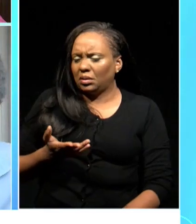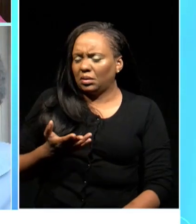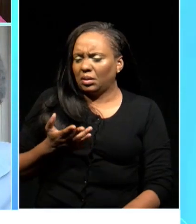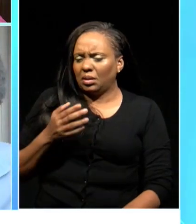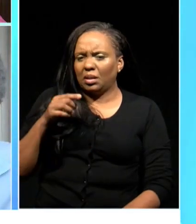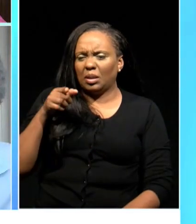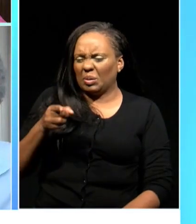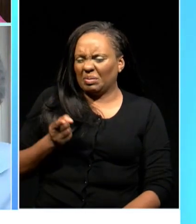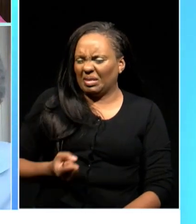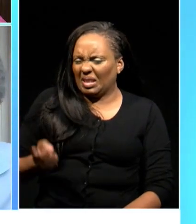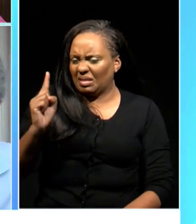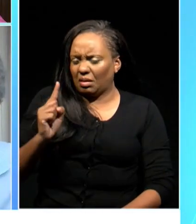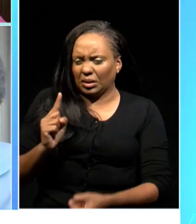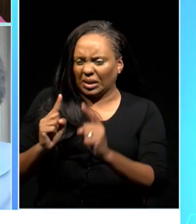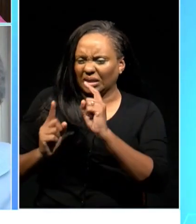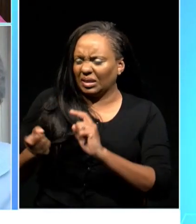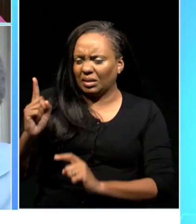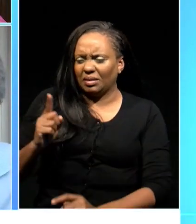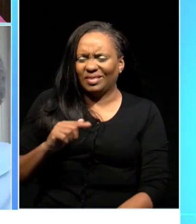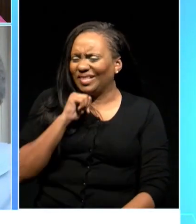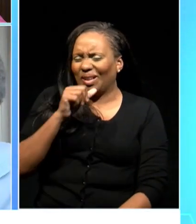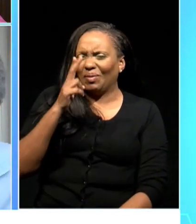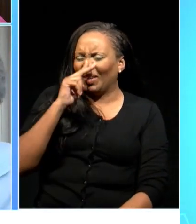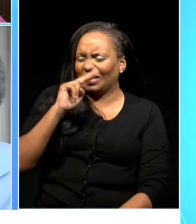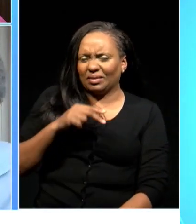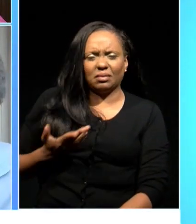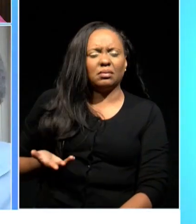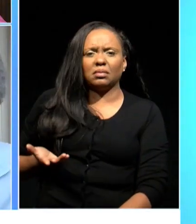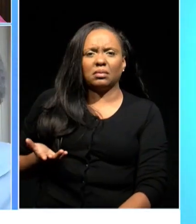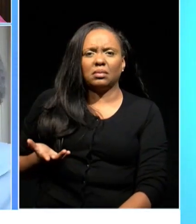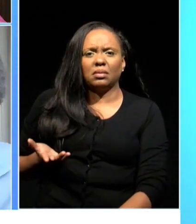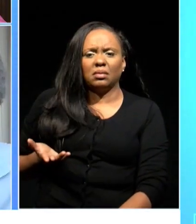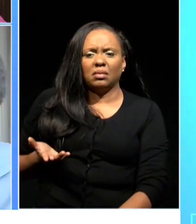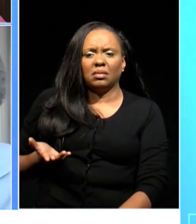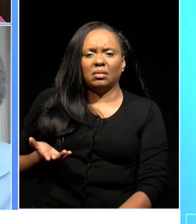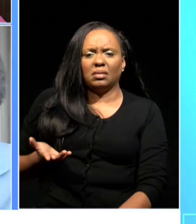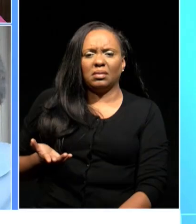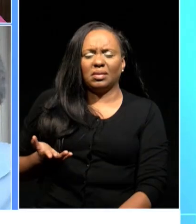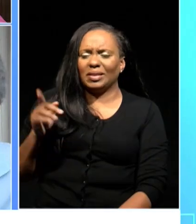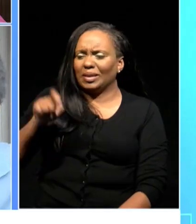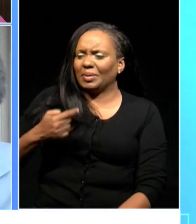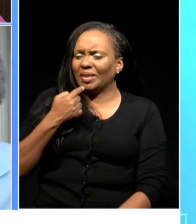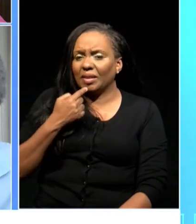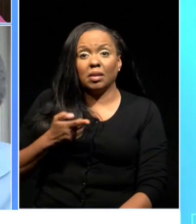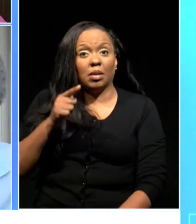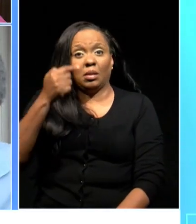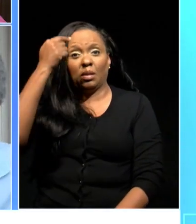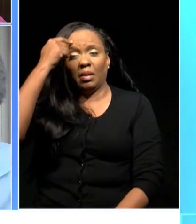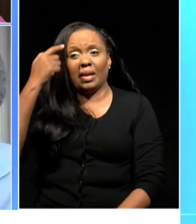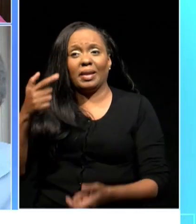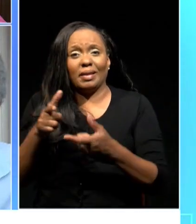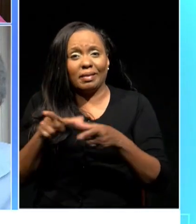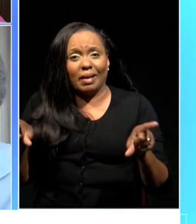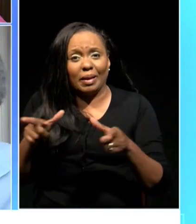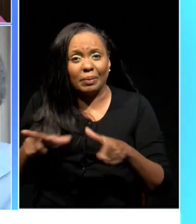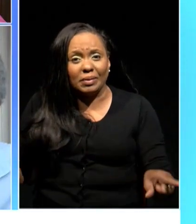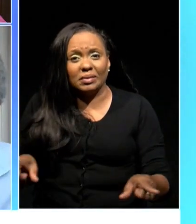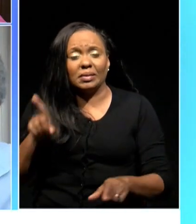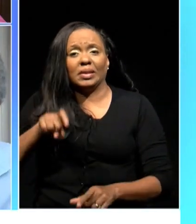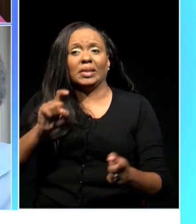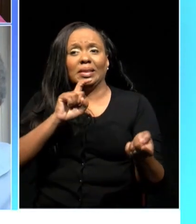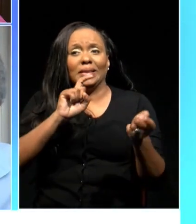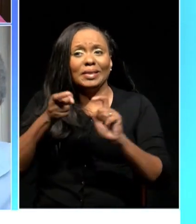part of the campaign culture. So is language on the campaign trail